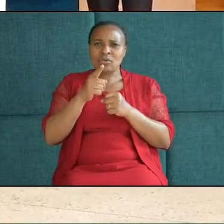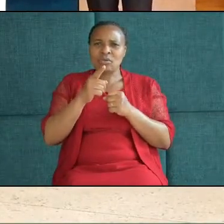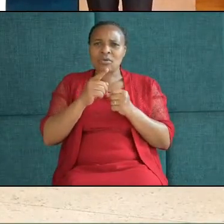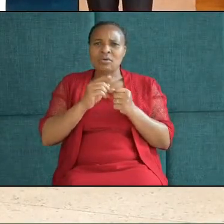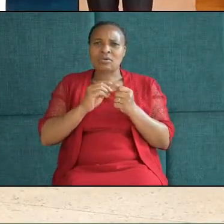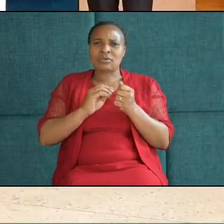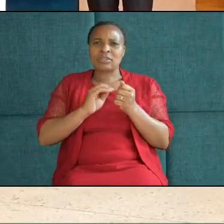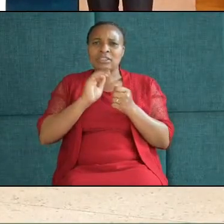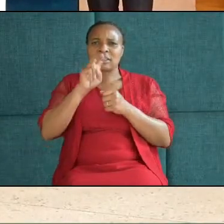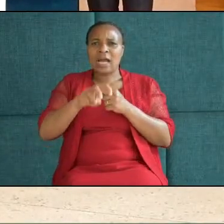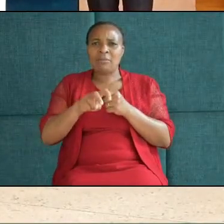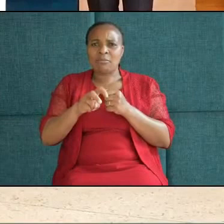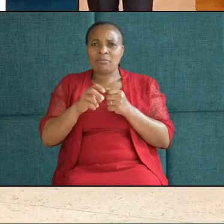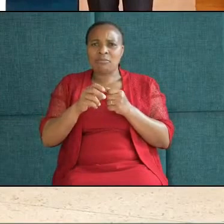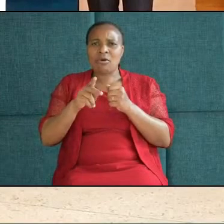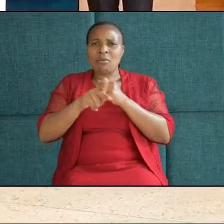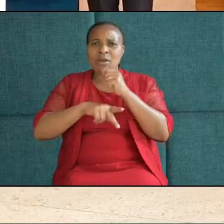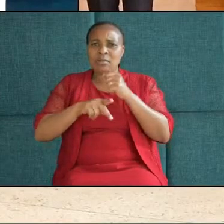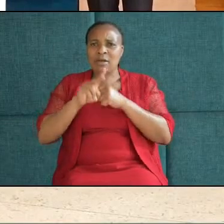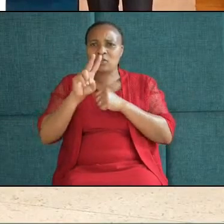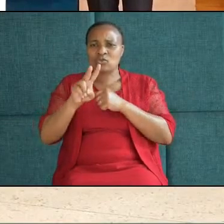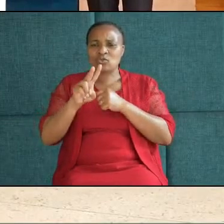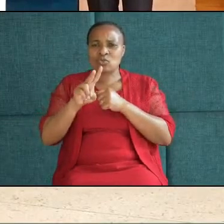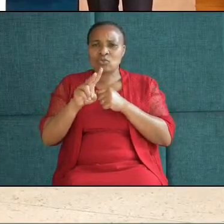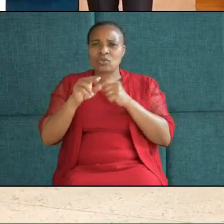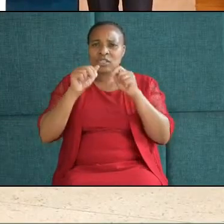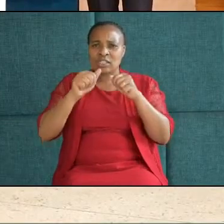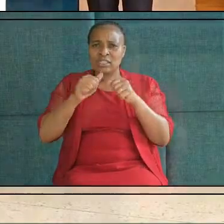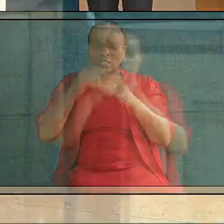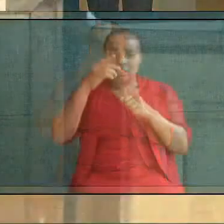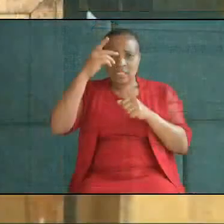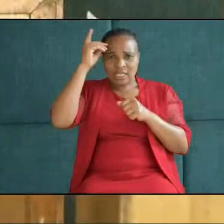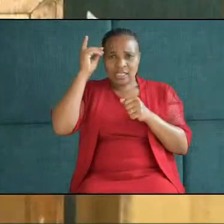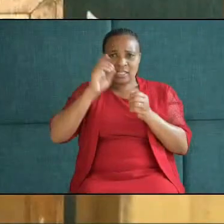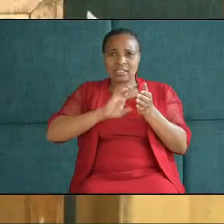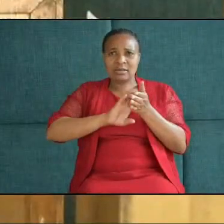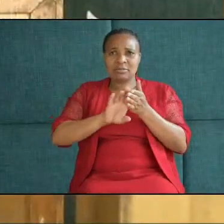B2? It is in the vision of